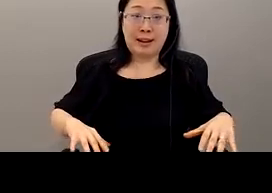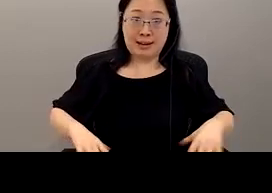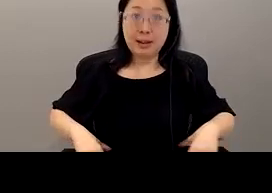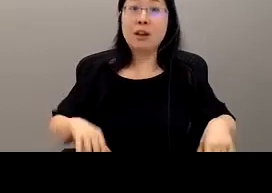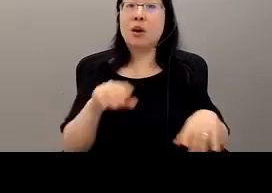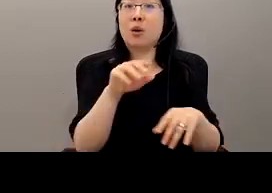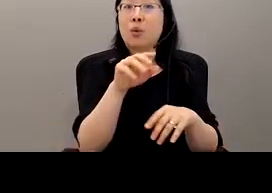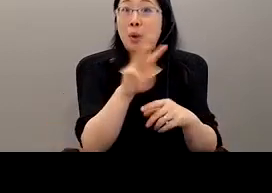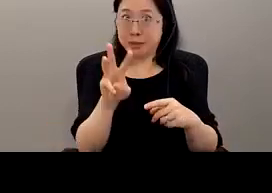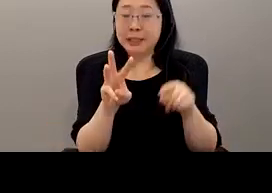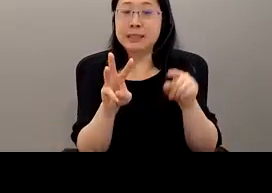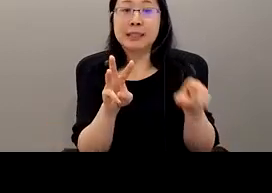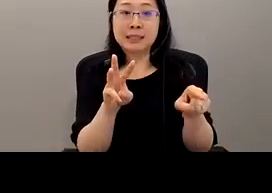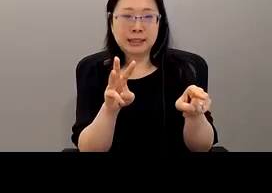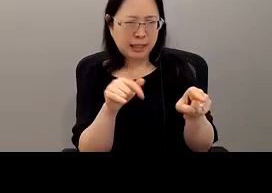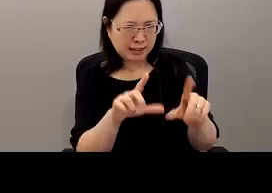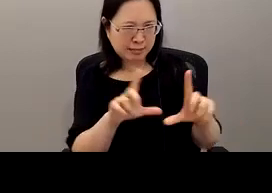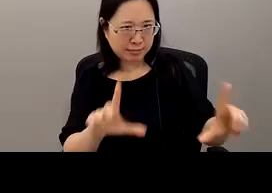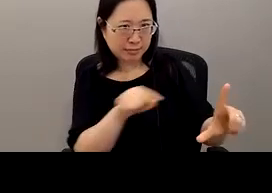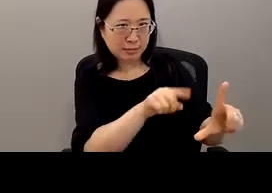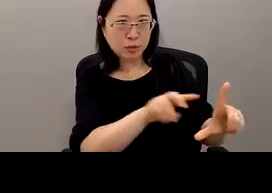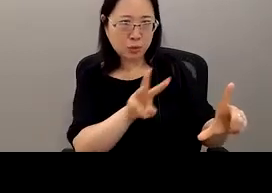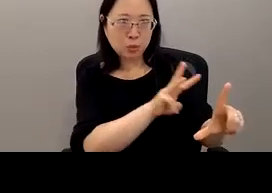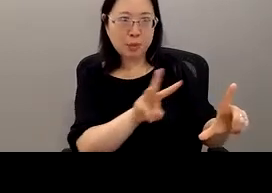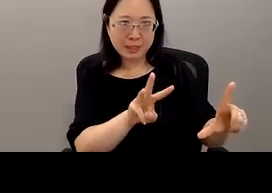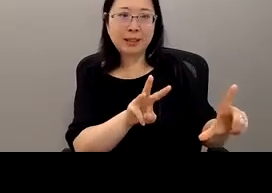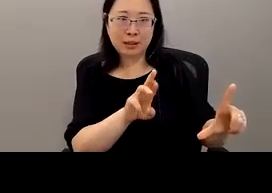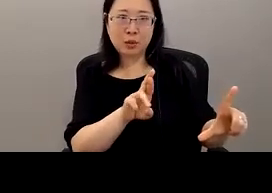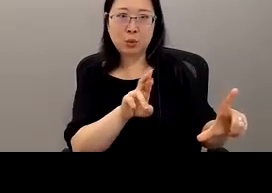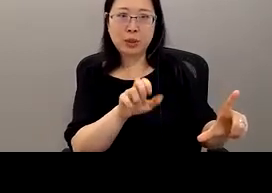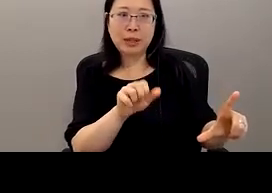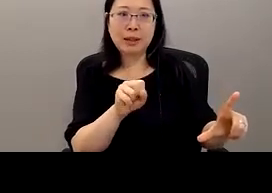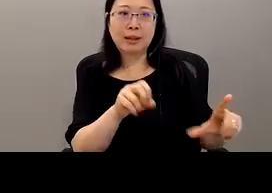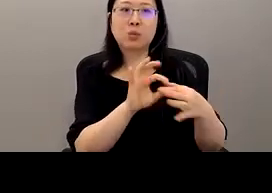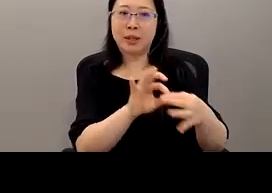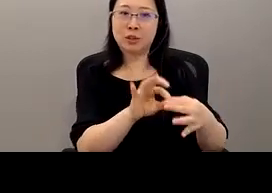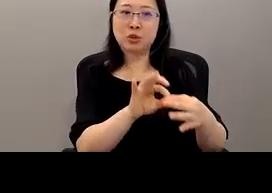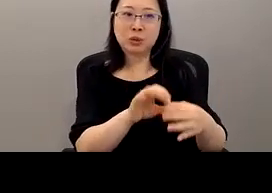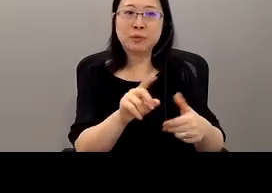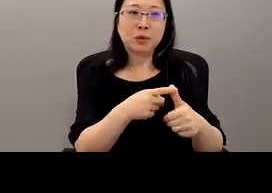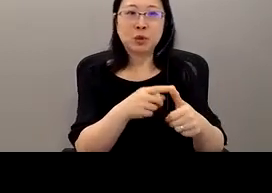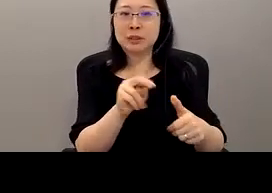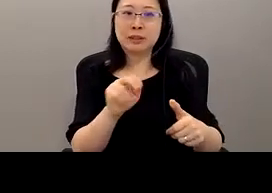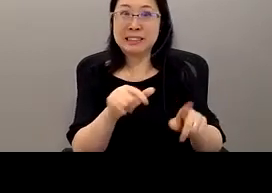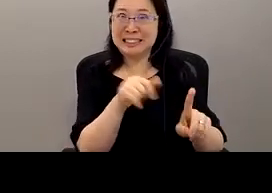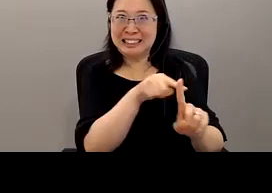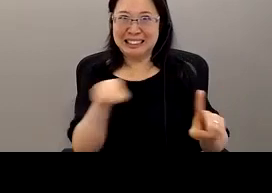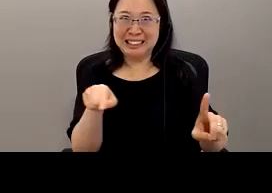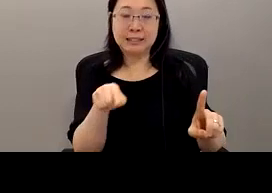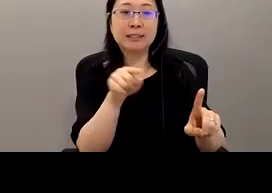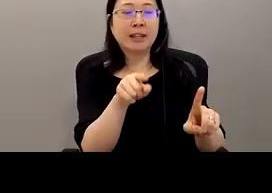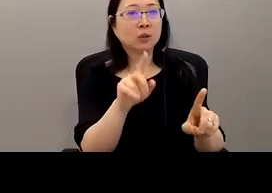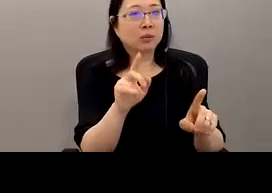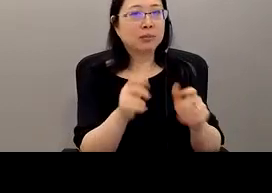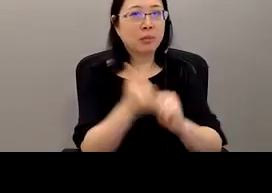website on the bottom left of the screen of this one, and that's where a lot of this wording comes from here. So when we